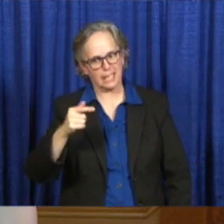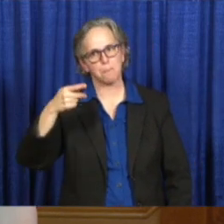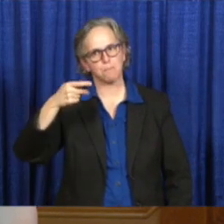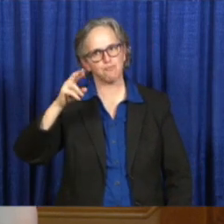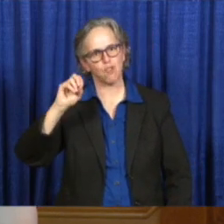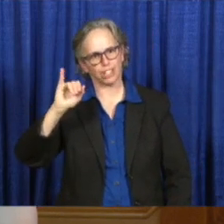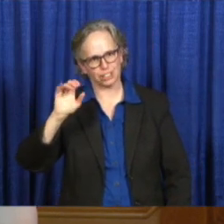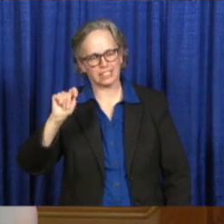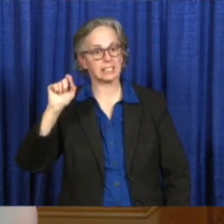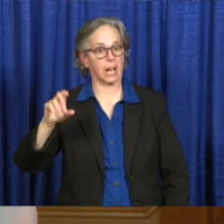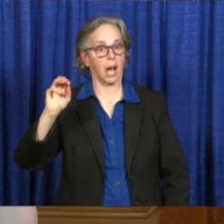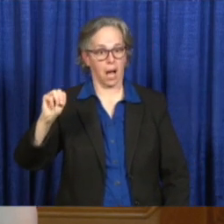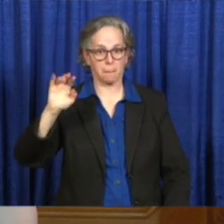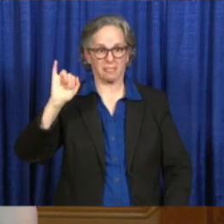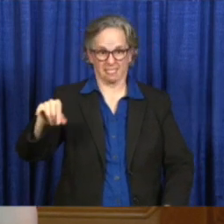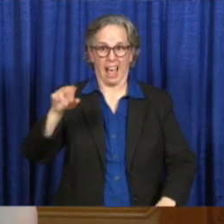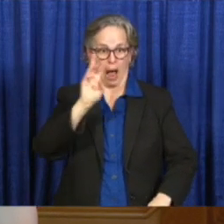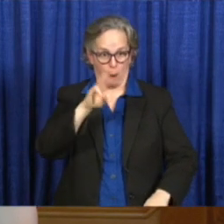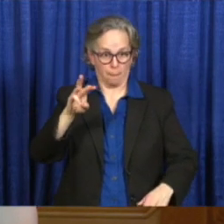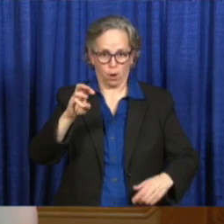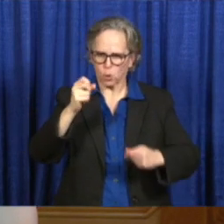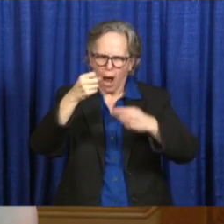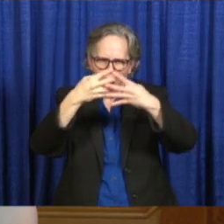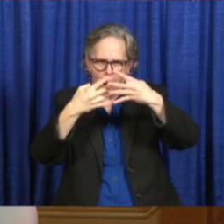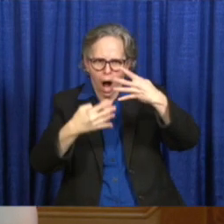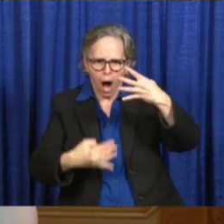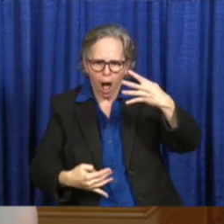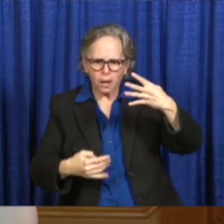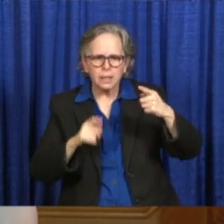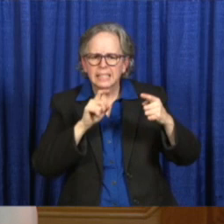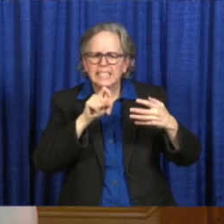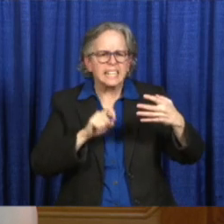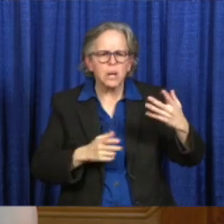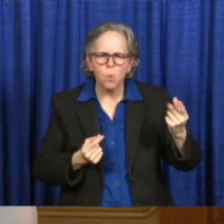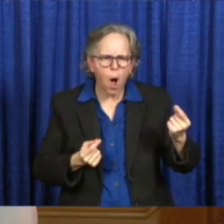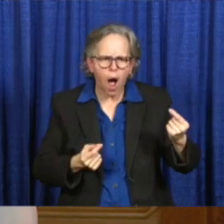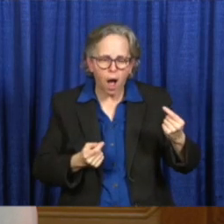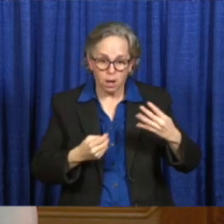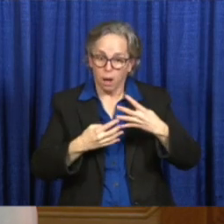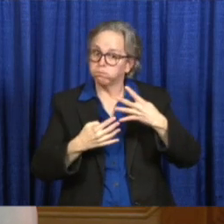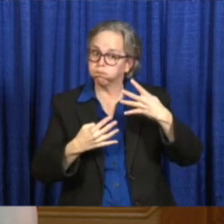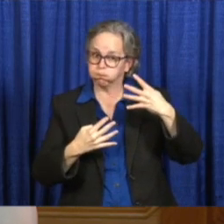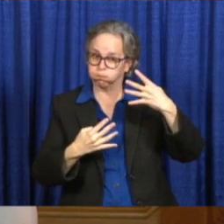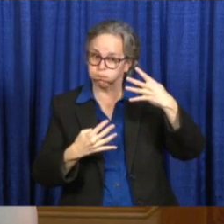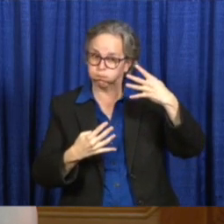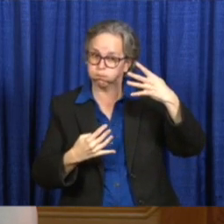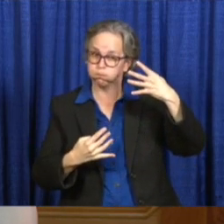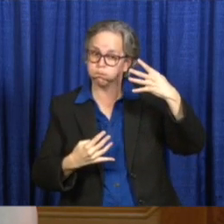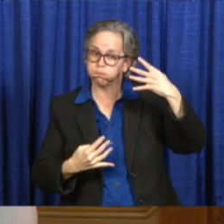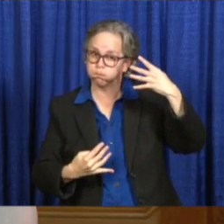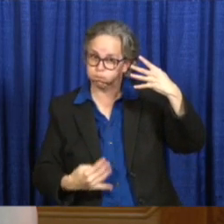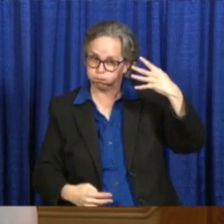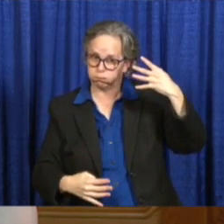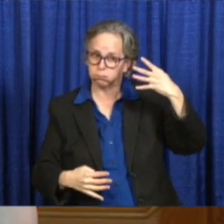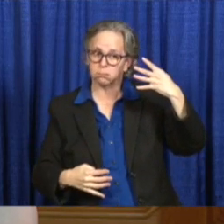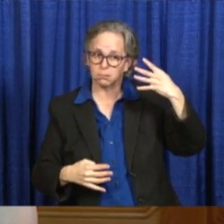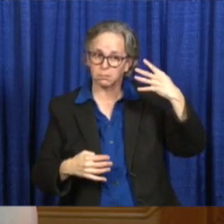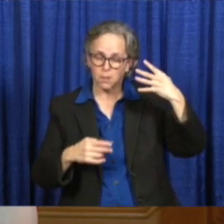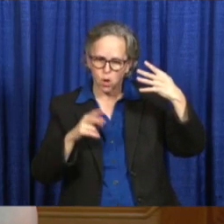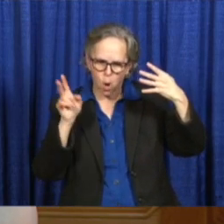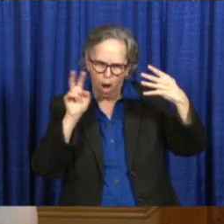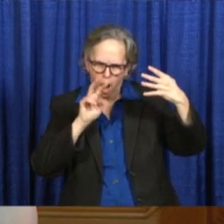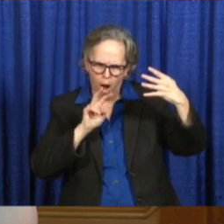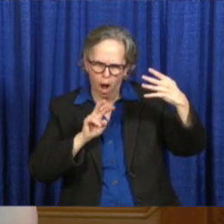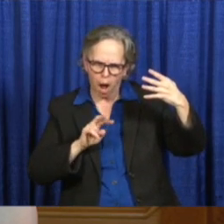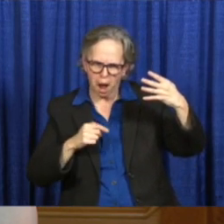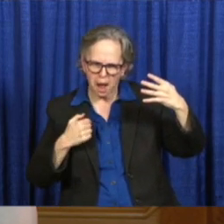we actually need. And the list is a long list. But if you click there, you will see